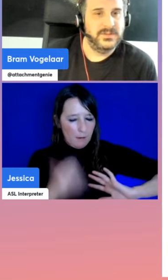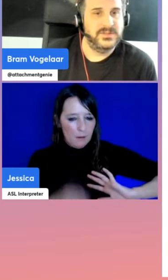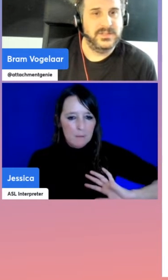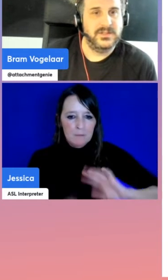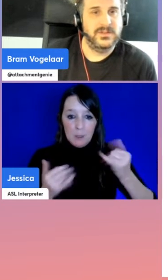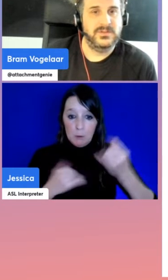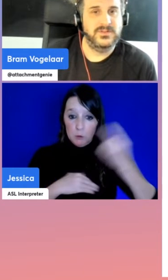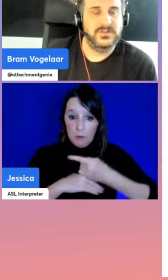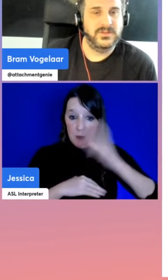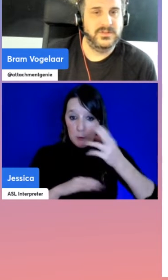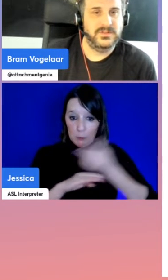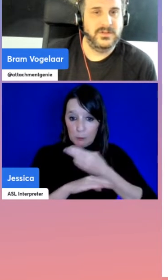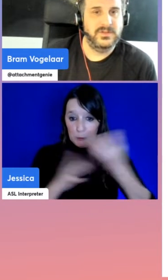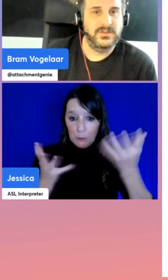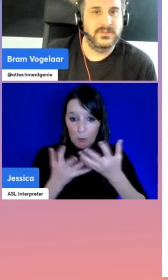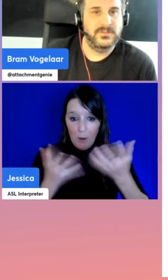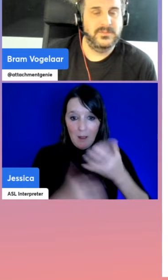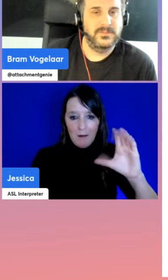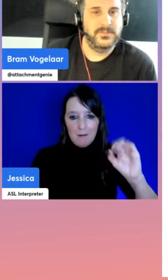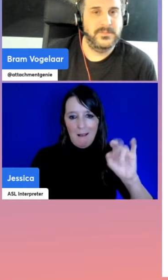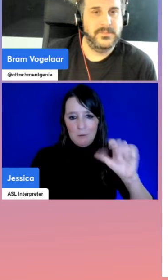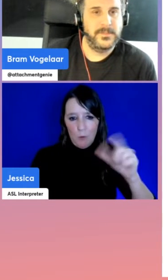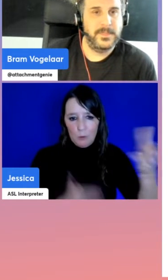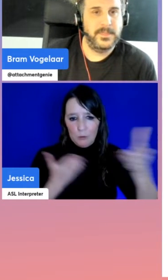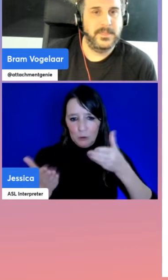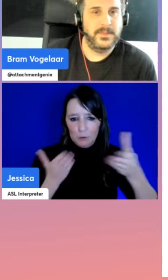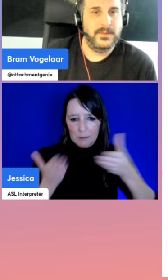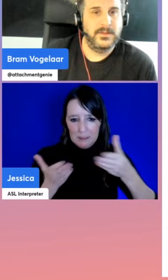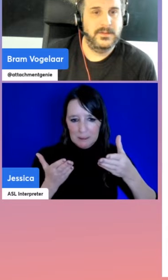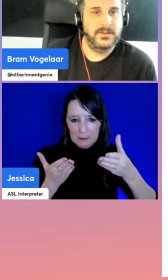we're going to use the Consul Service Discovery.